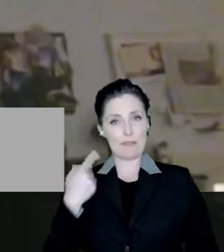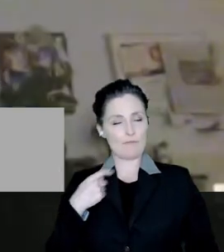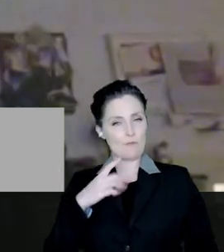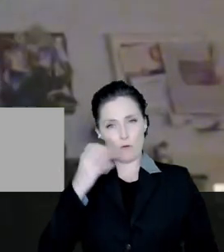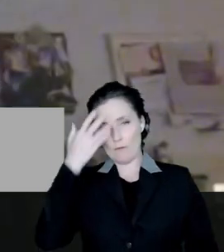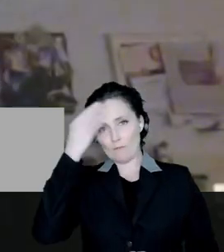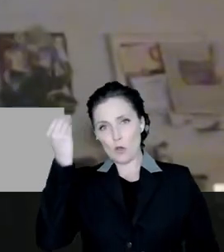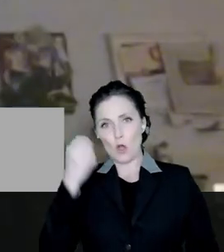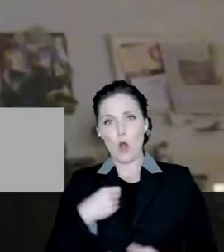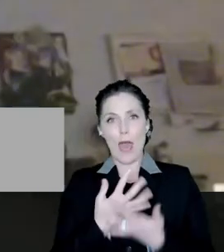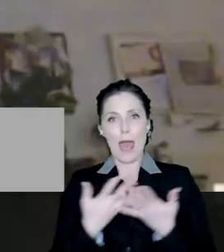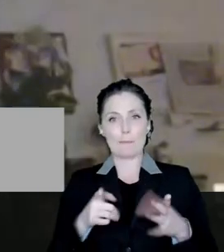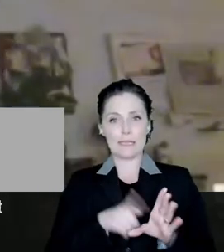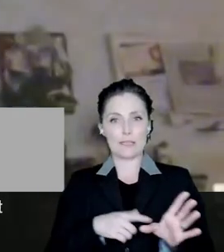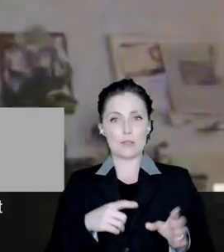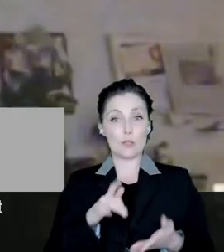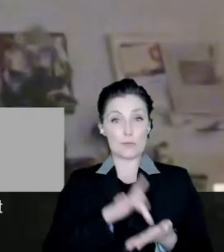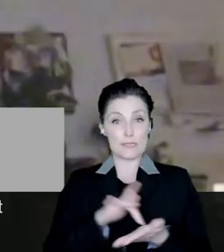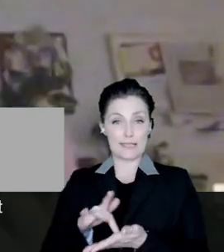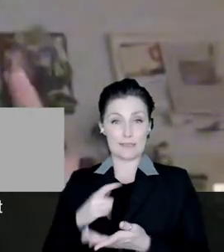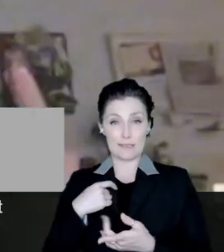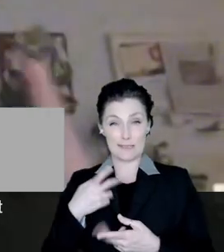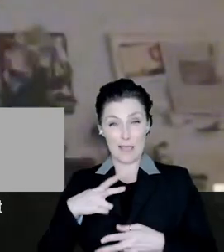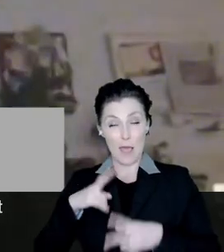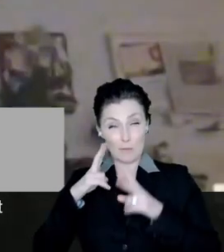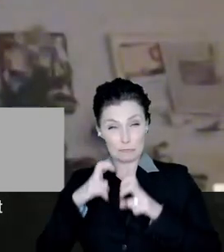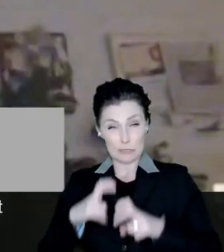the research that I started looking back 10 years